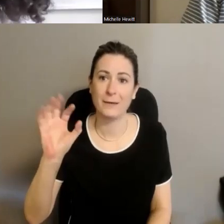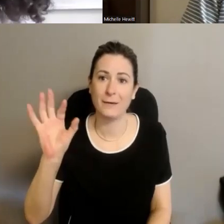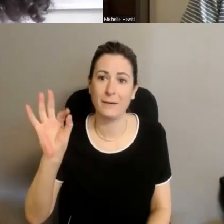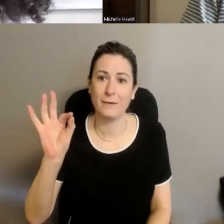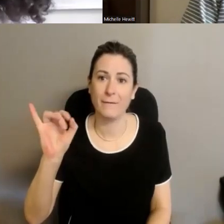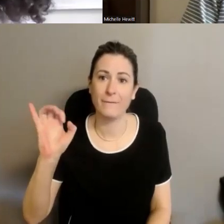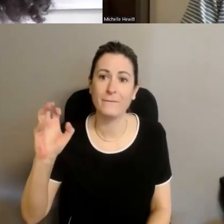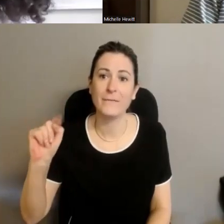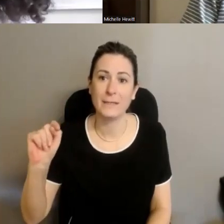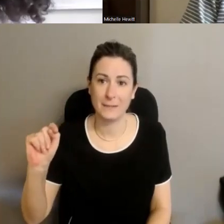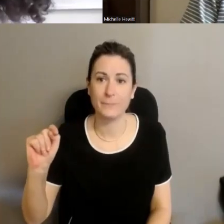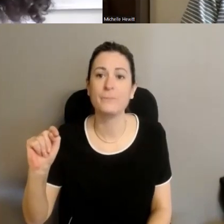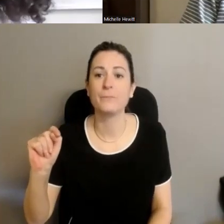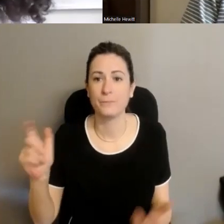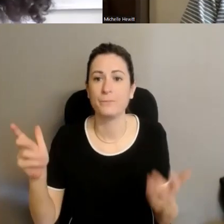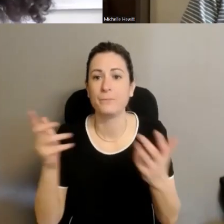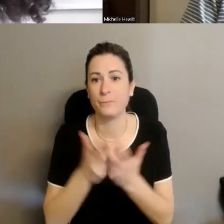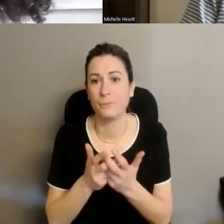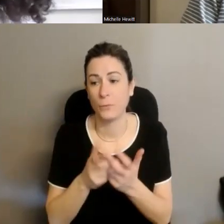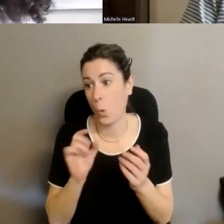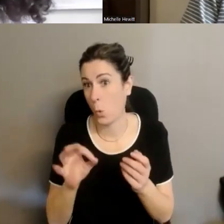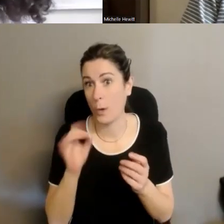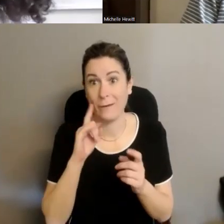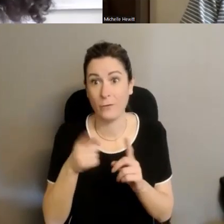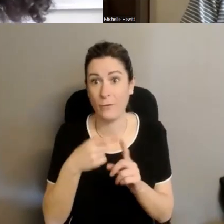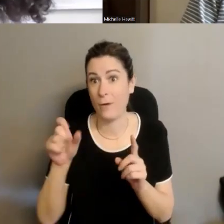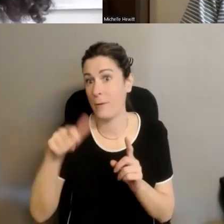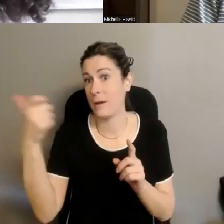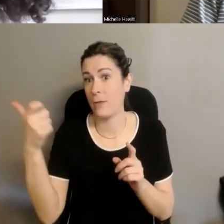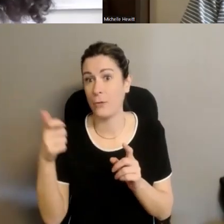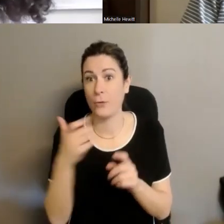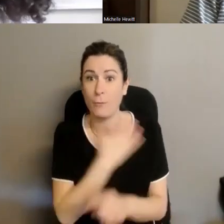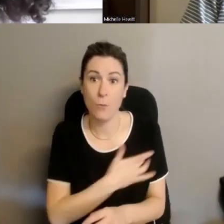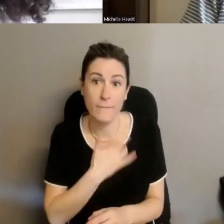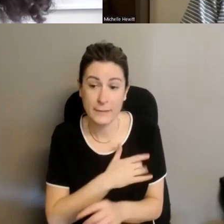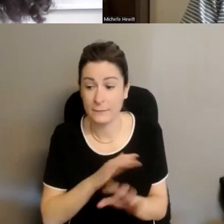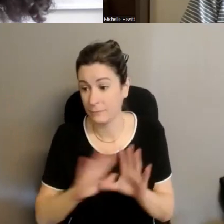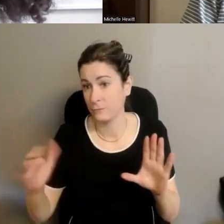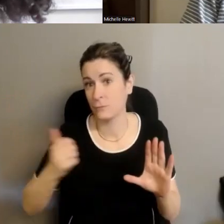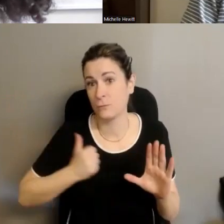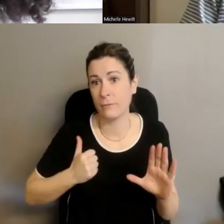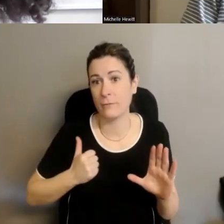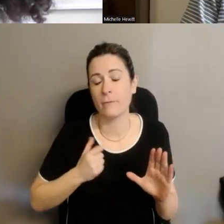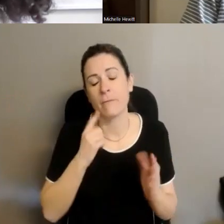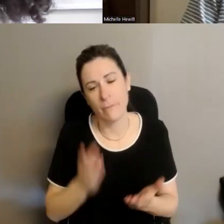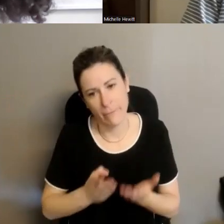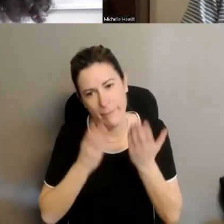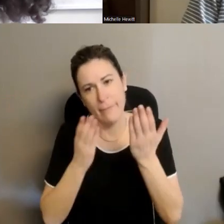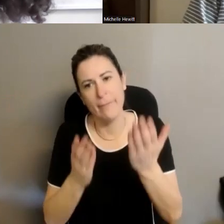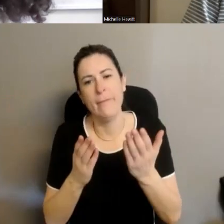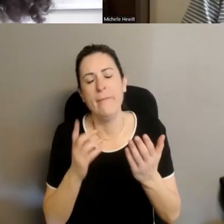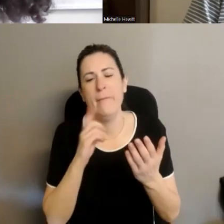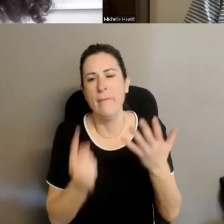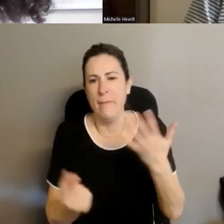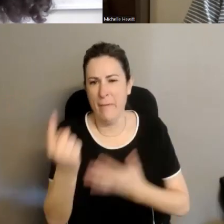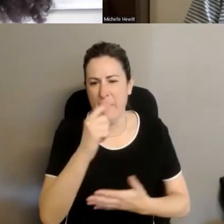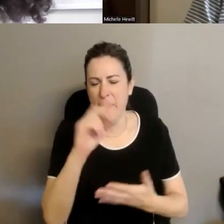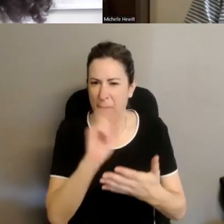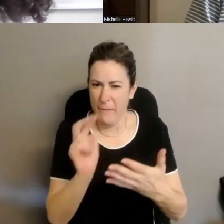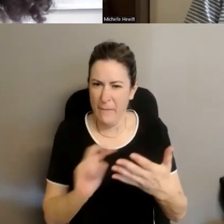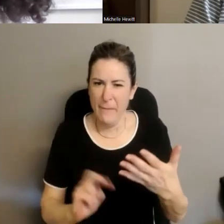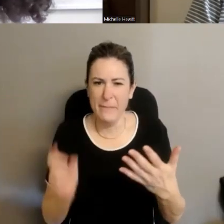strongly advise you having a good look at that, because I think it makes a major difference to people with